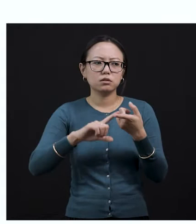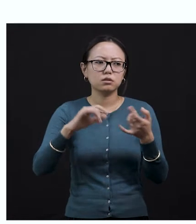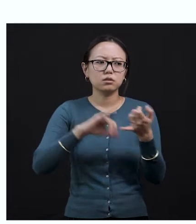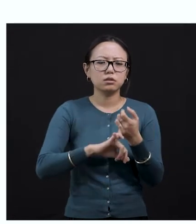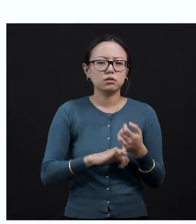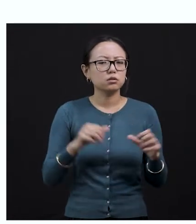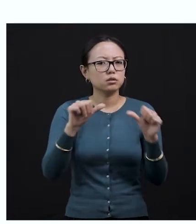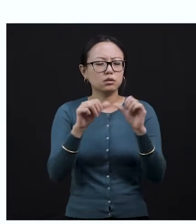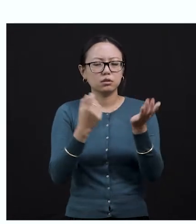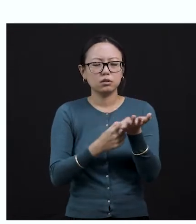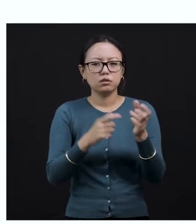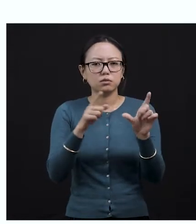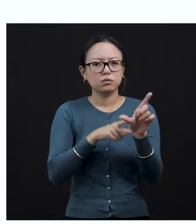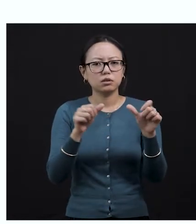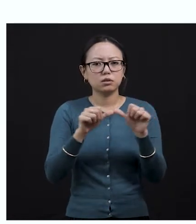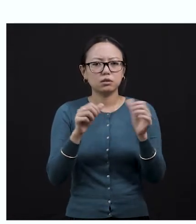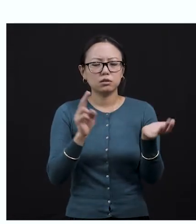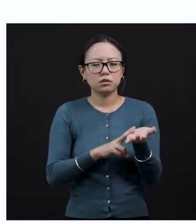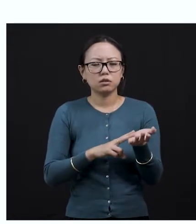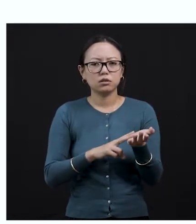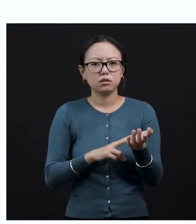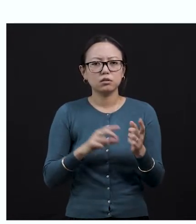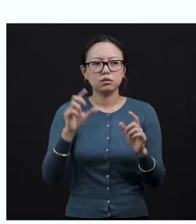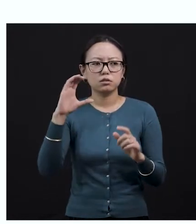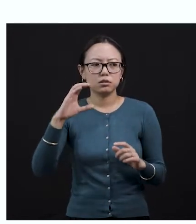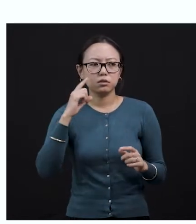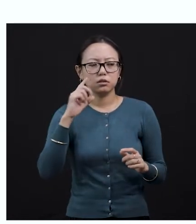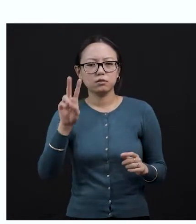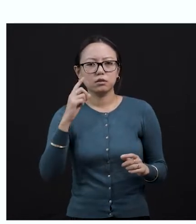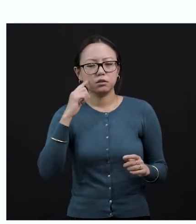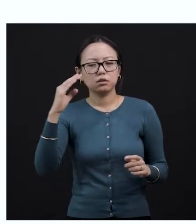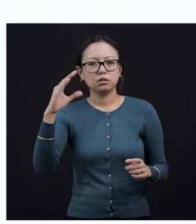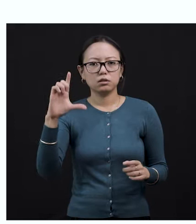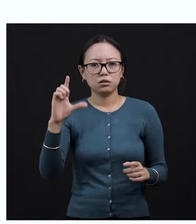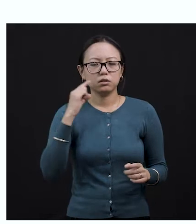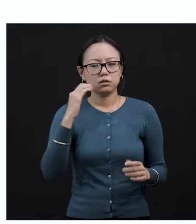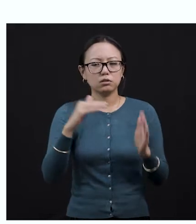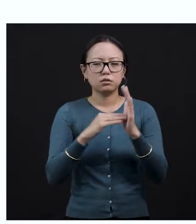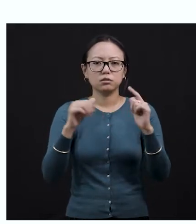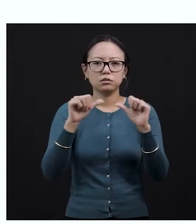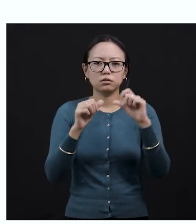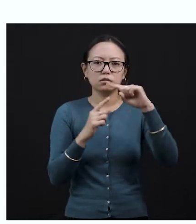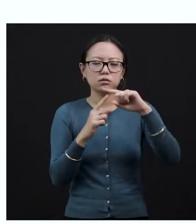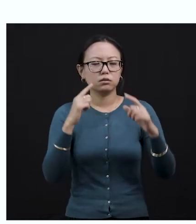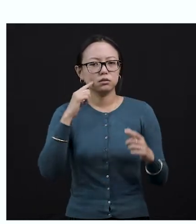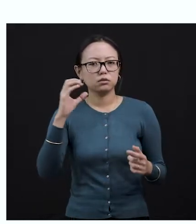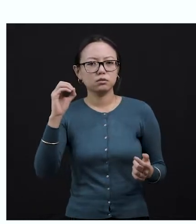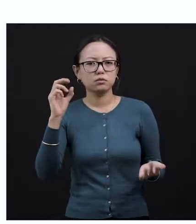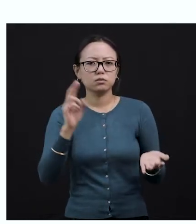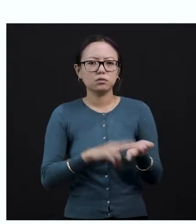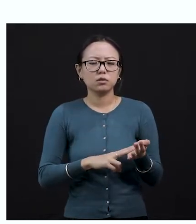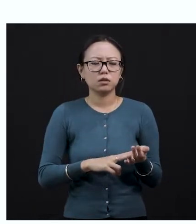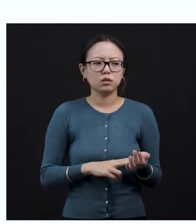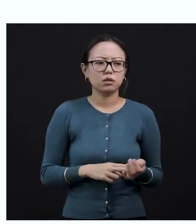so we have literary source, and the second one is archaeological evidences. So literary source